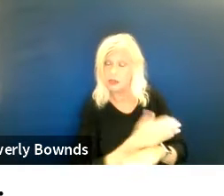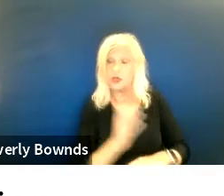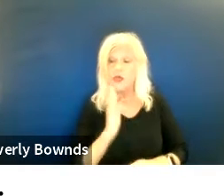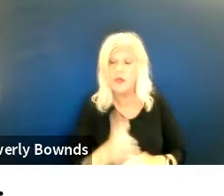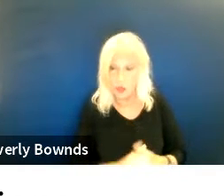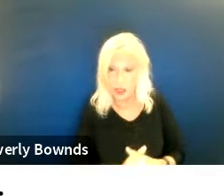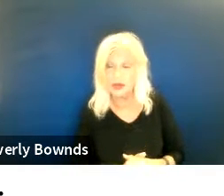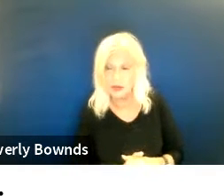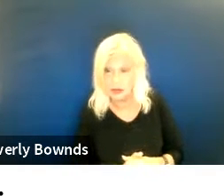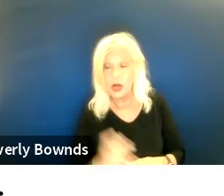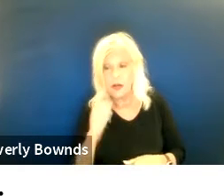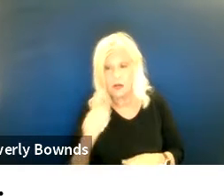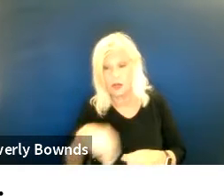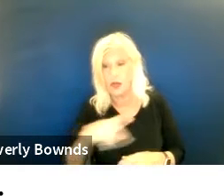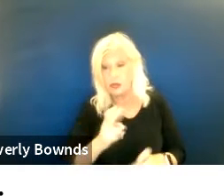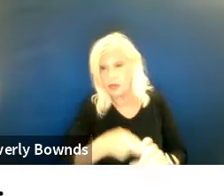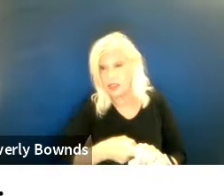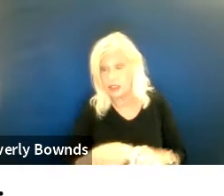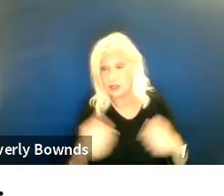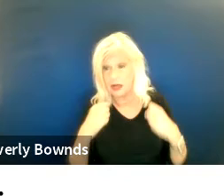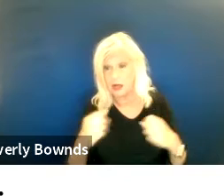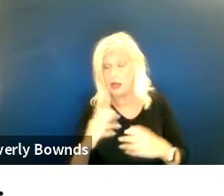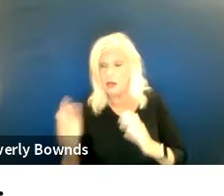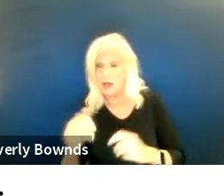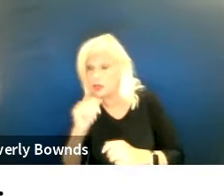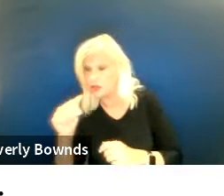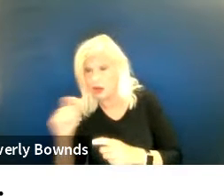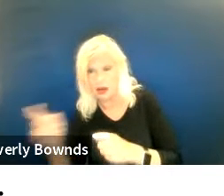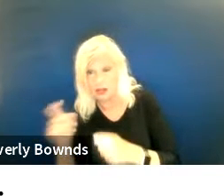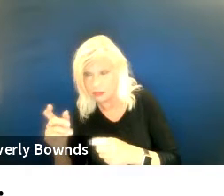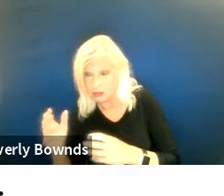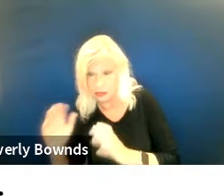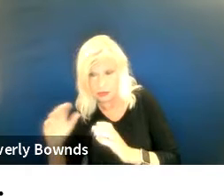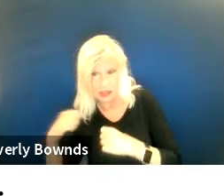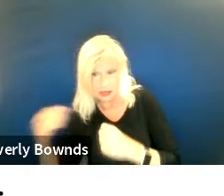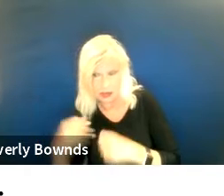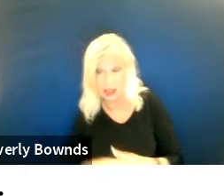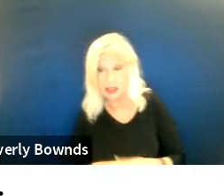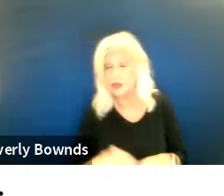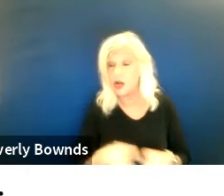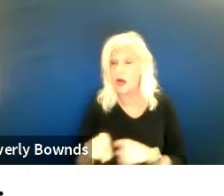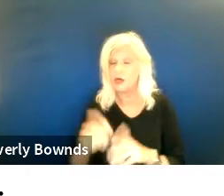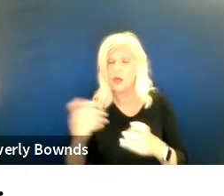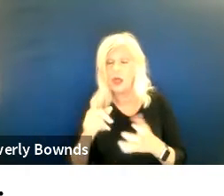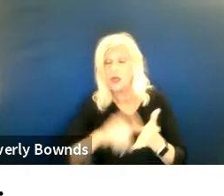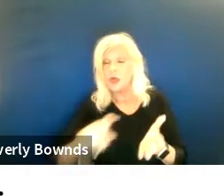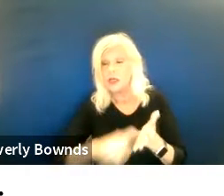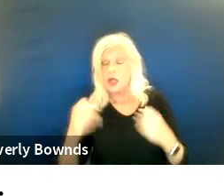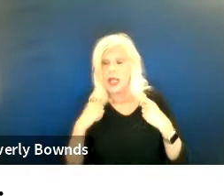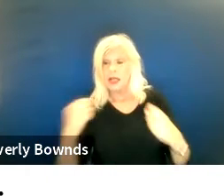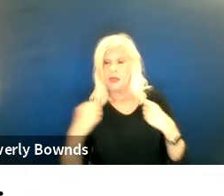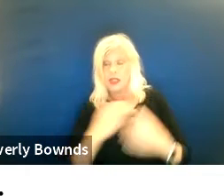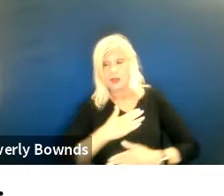and set participants when compared to attention control post-intervention. We also want to explore exercise